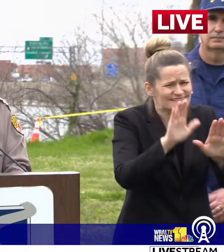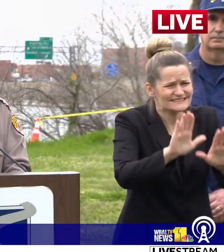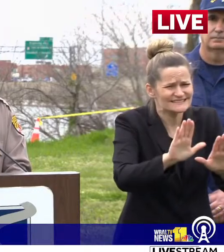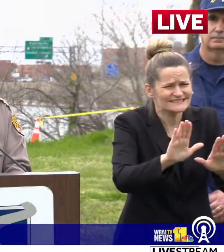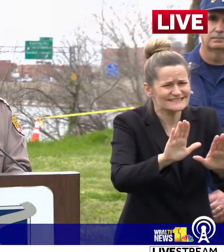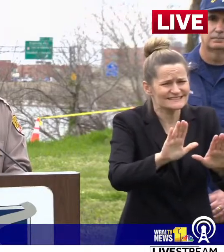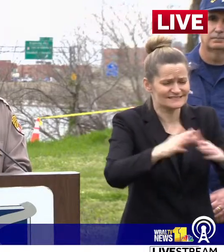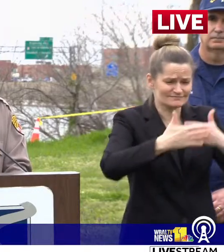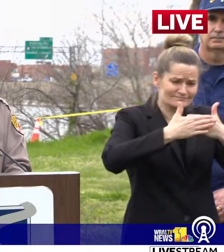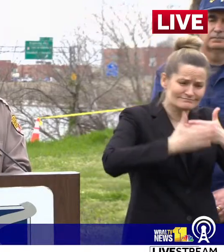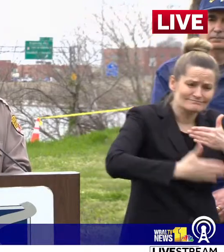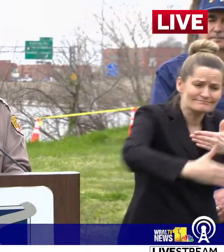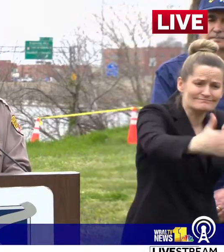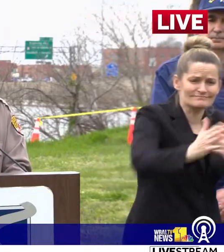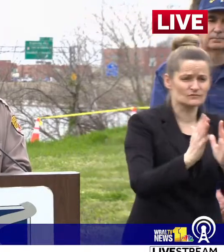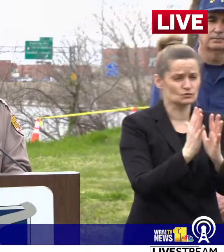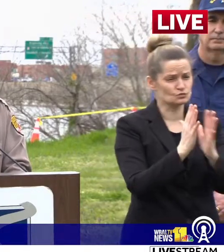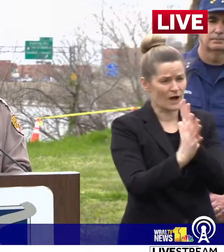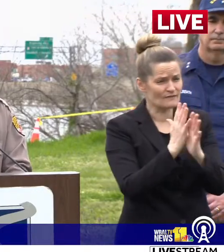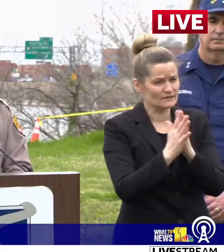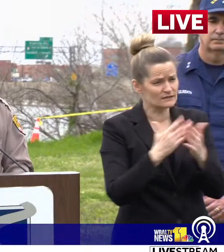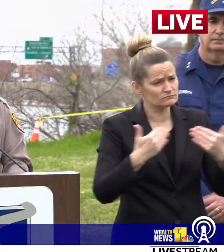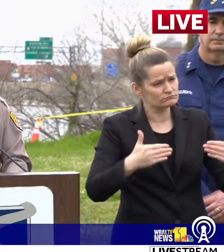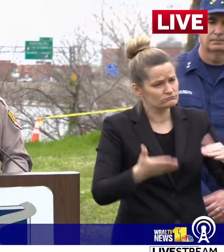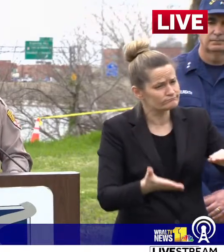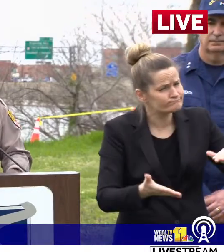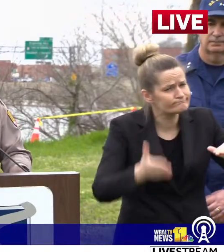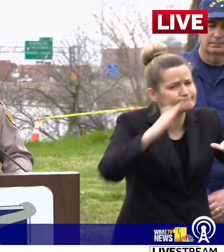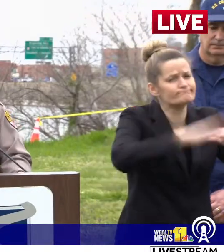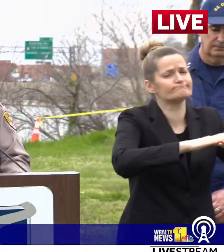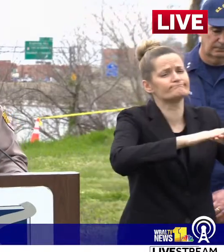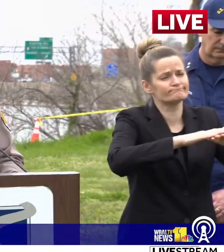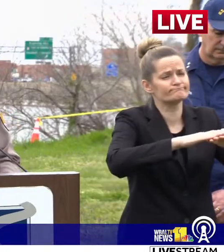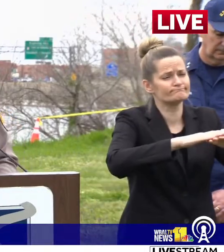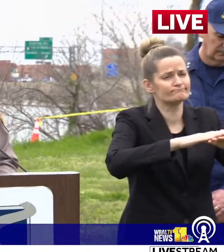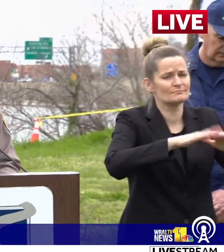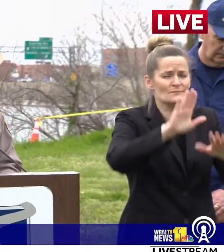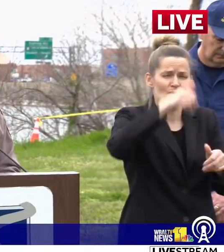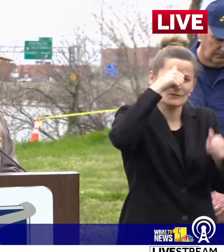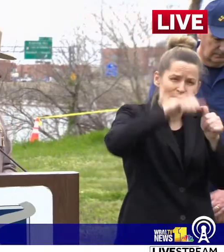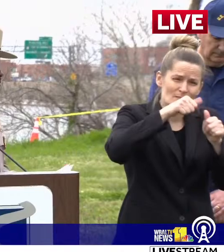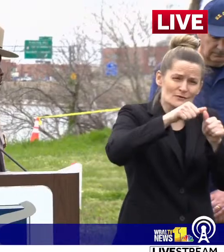inconvenience. However, your safety is our top priority. Thank you.